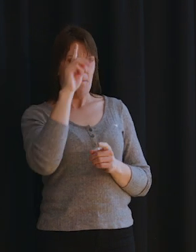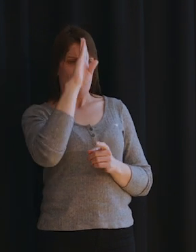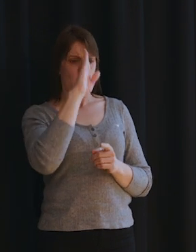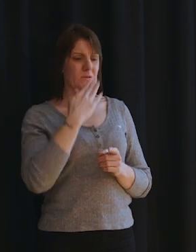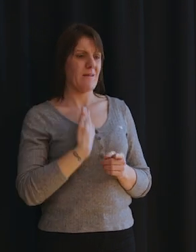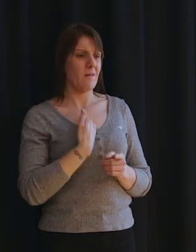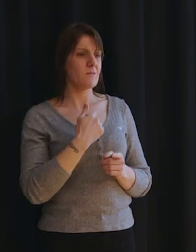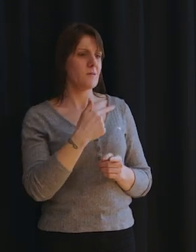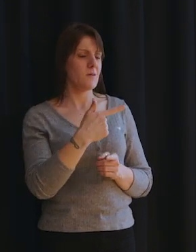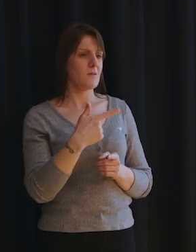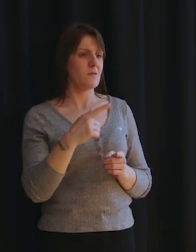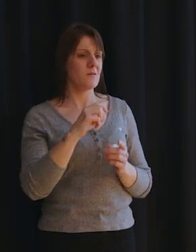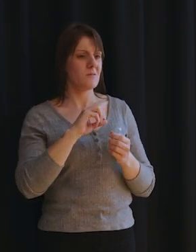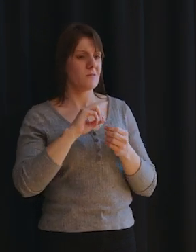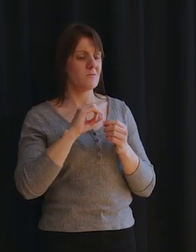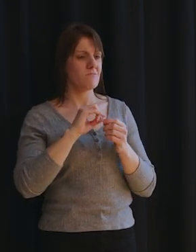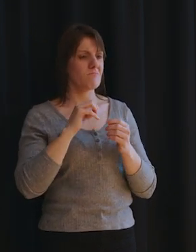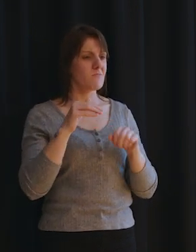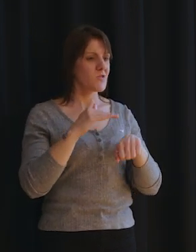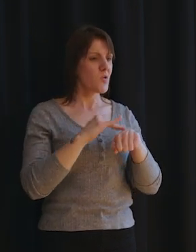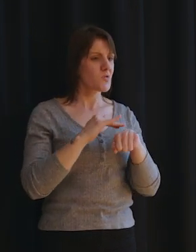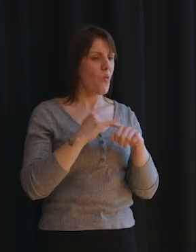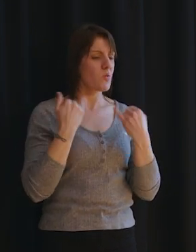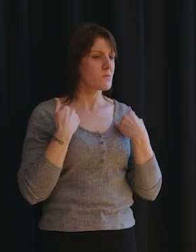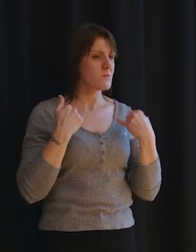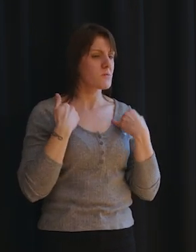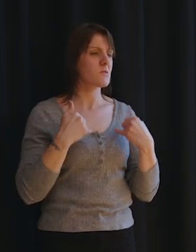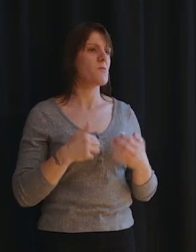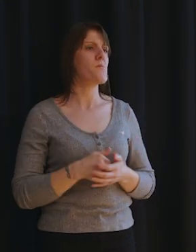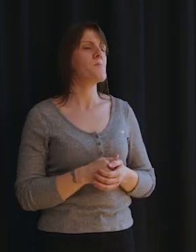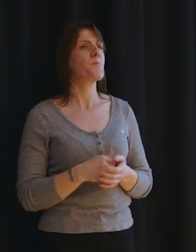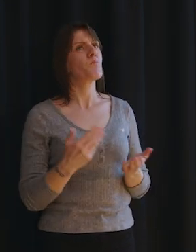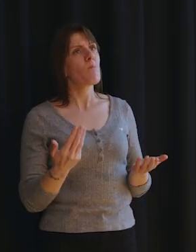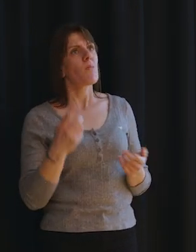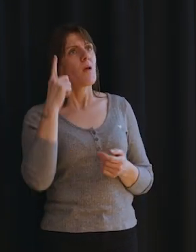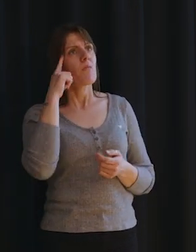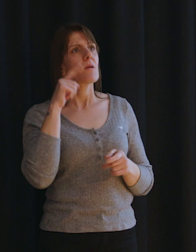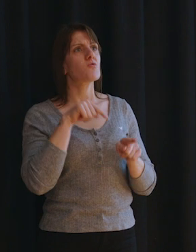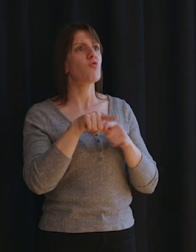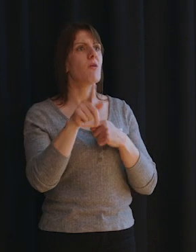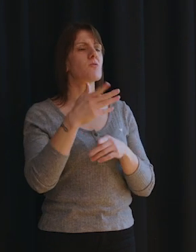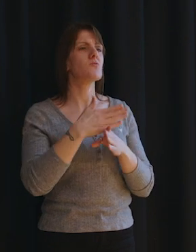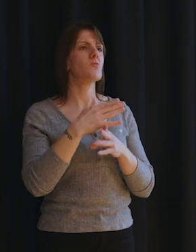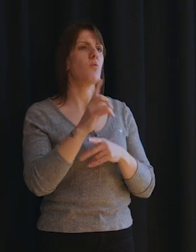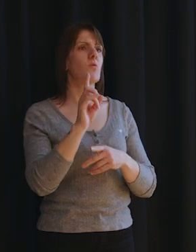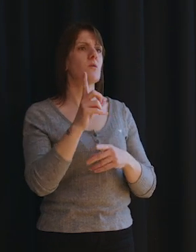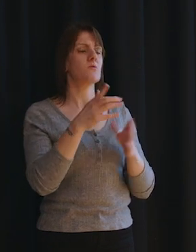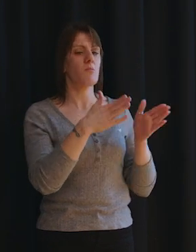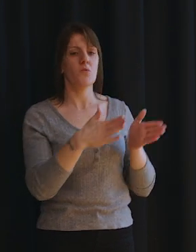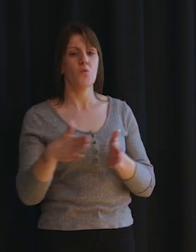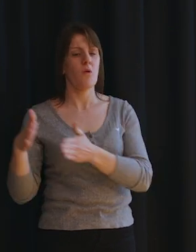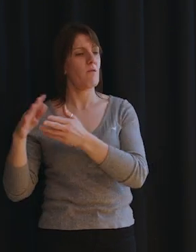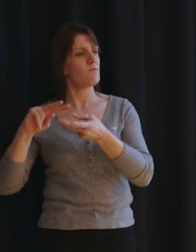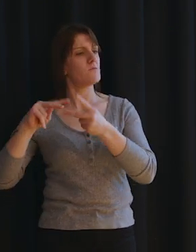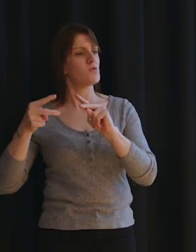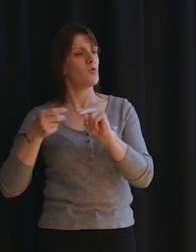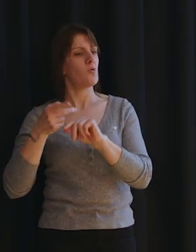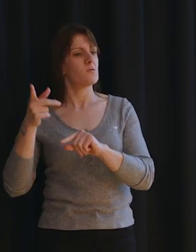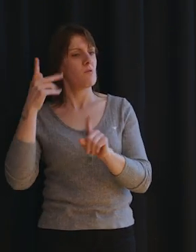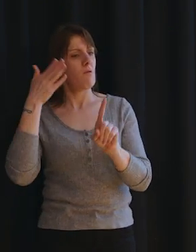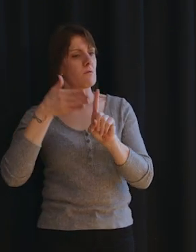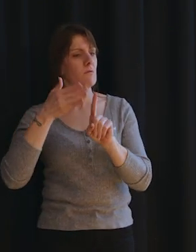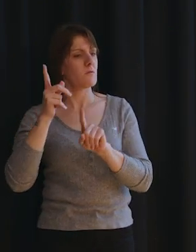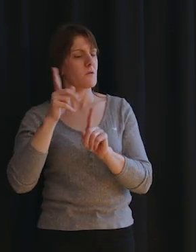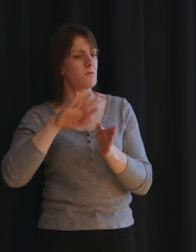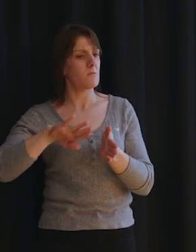as well. So I think what we're trying to do is kind of move away from the kind of dual diagnosis, because it